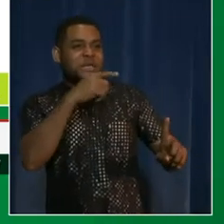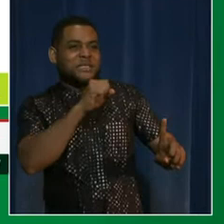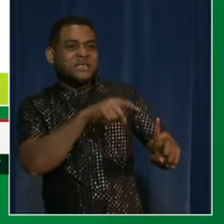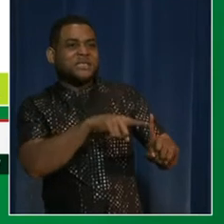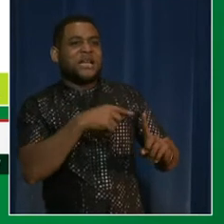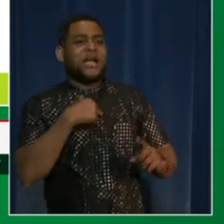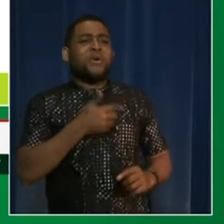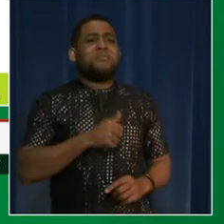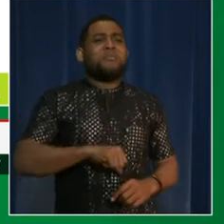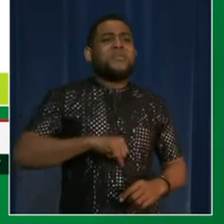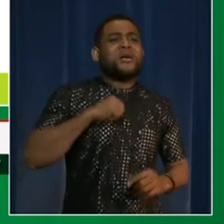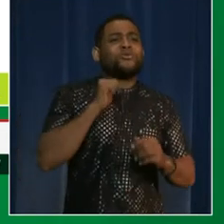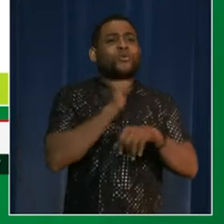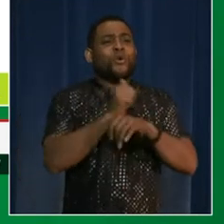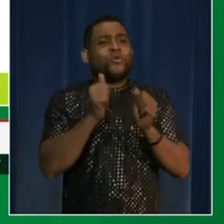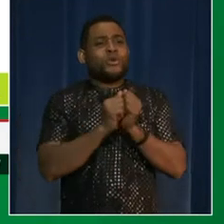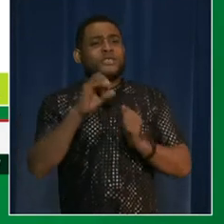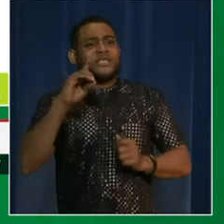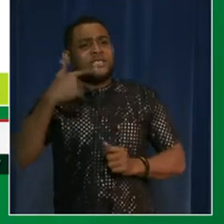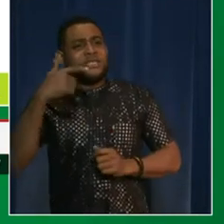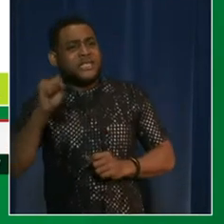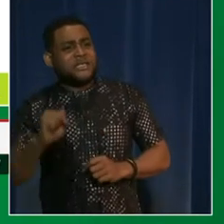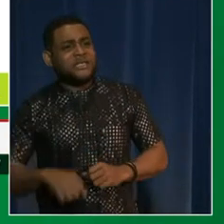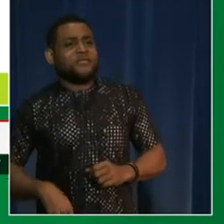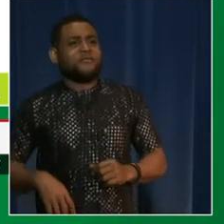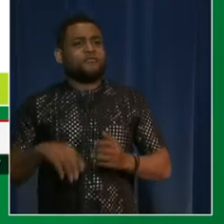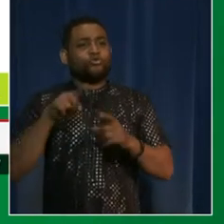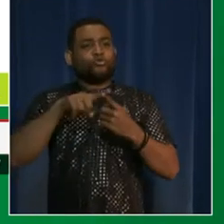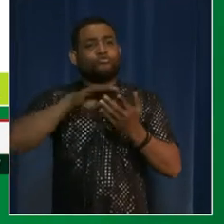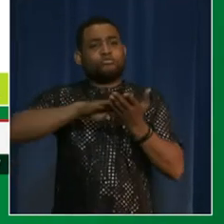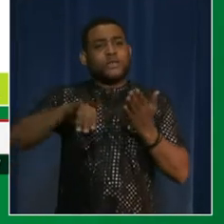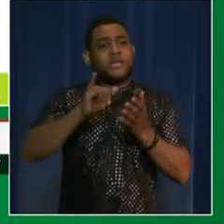General Service to release an RFP this spring to bring on board a